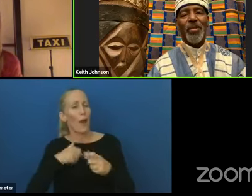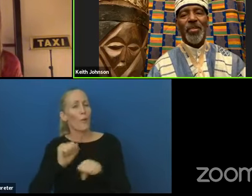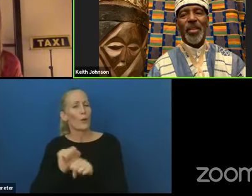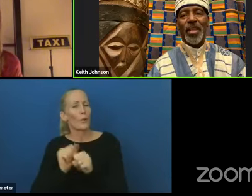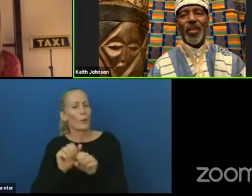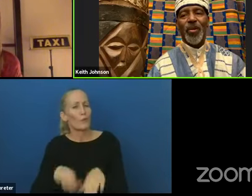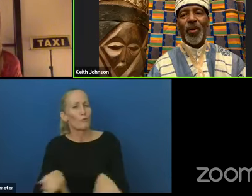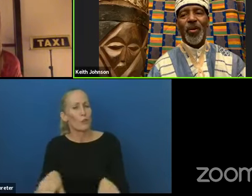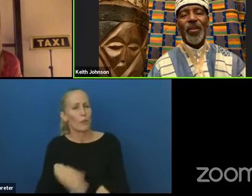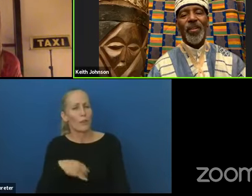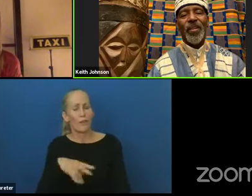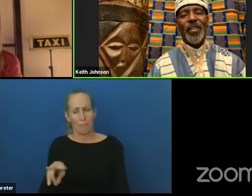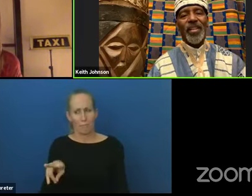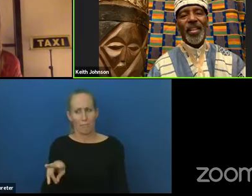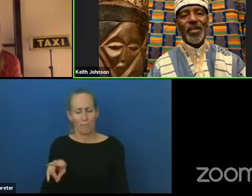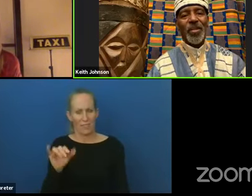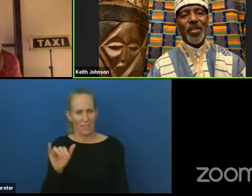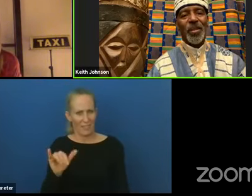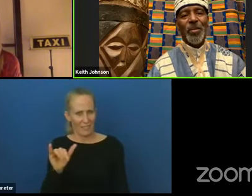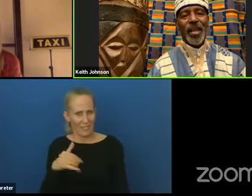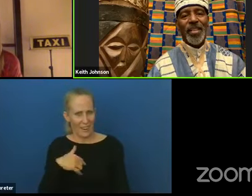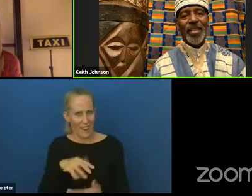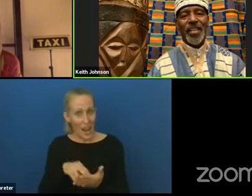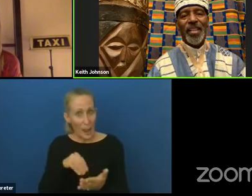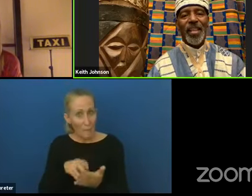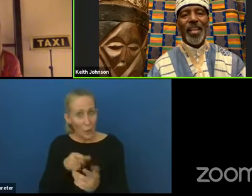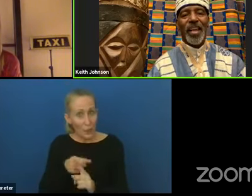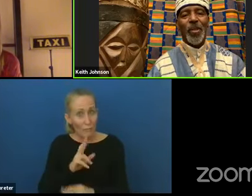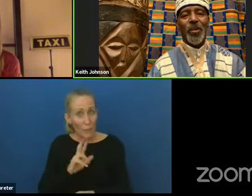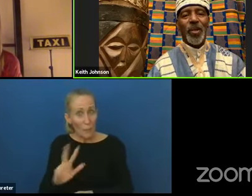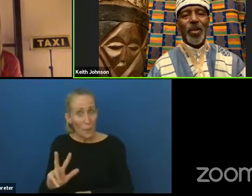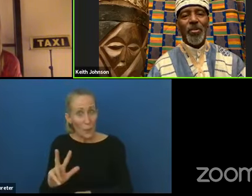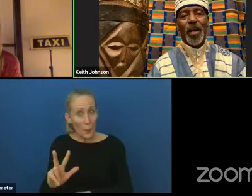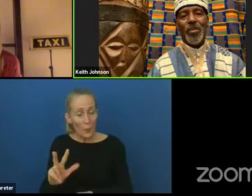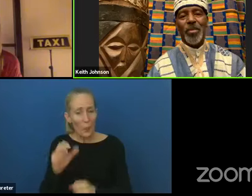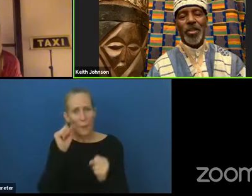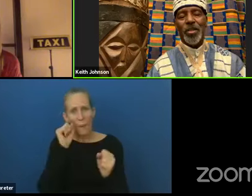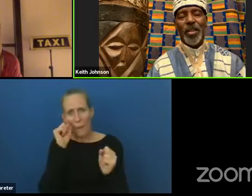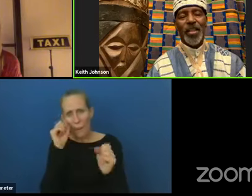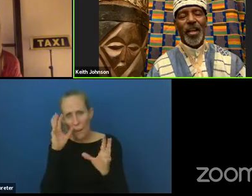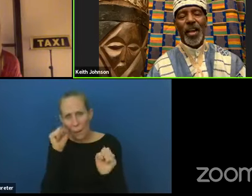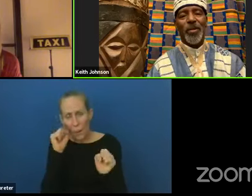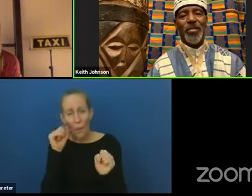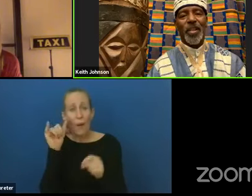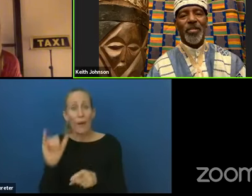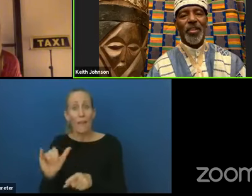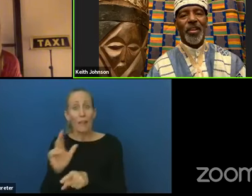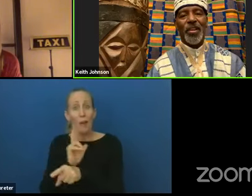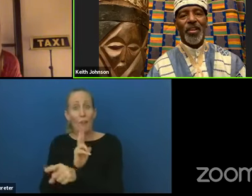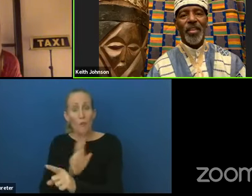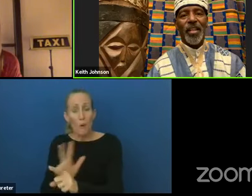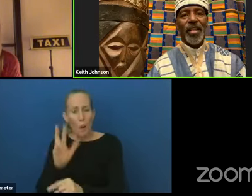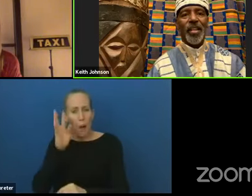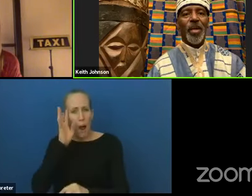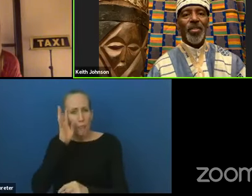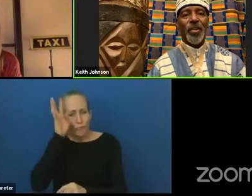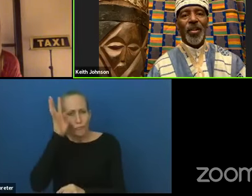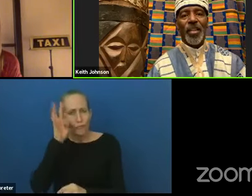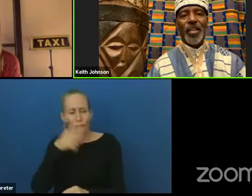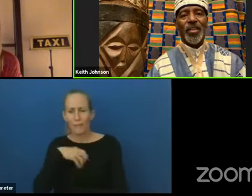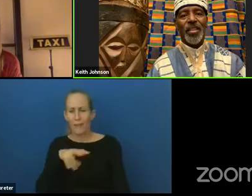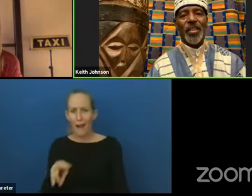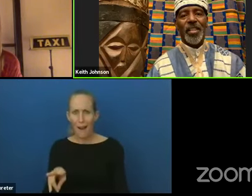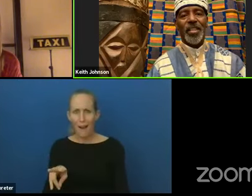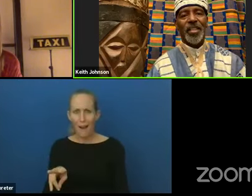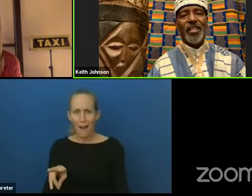something from a 3-year-old. This was amazing. He came up with a problem shooting that I would have never thought of in my